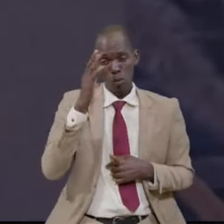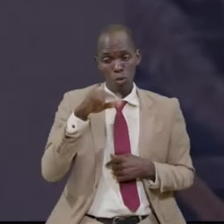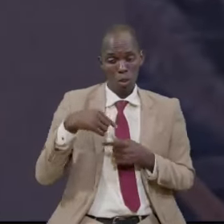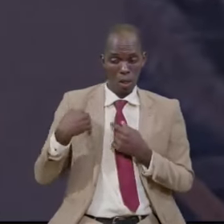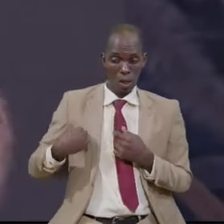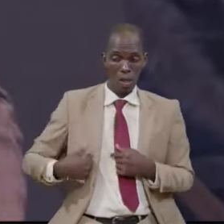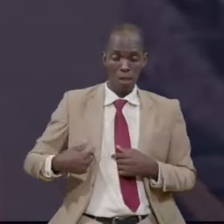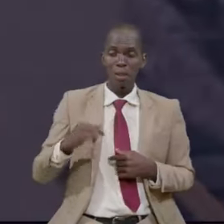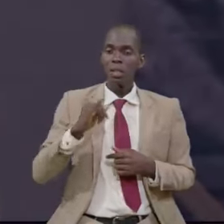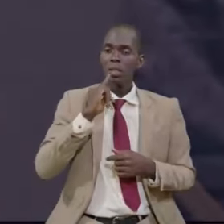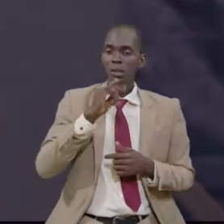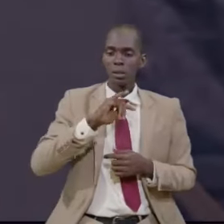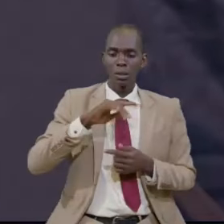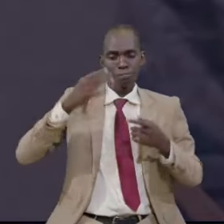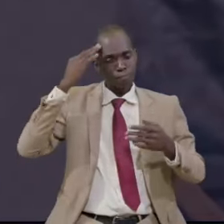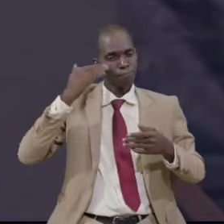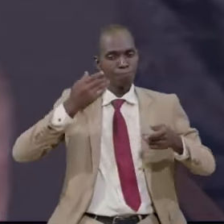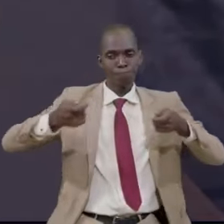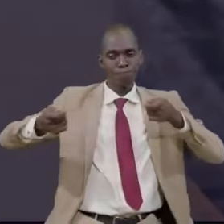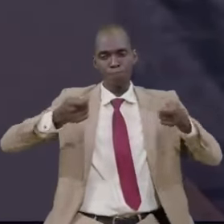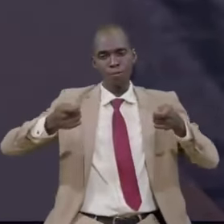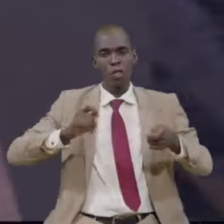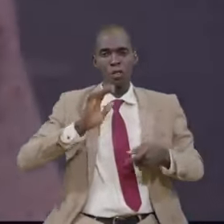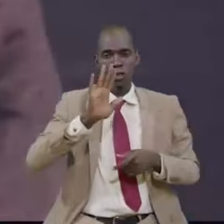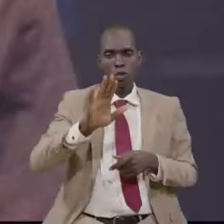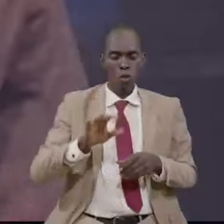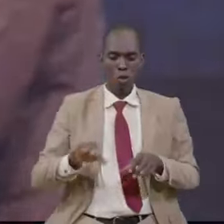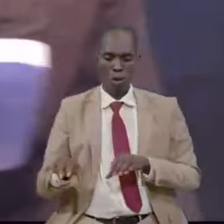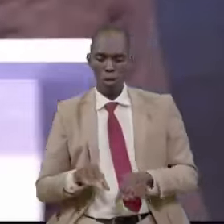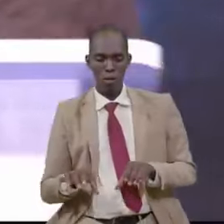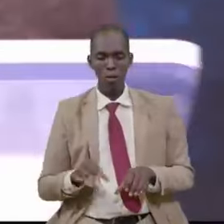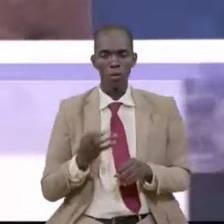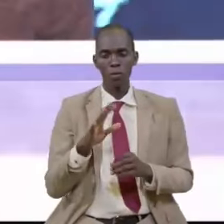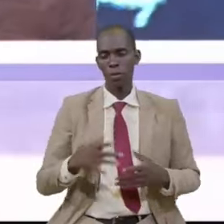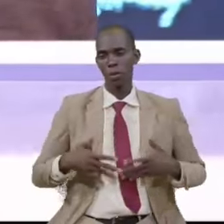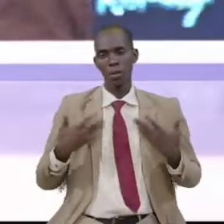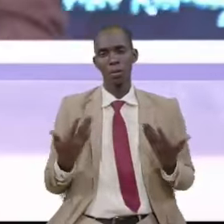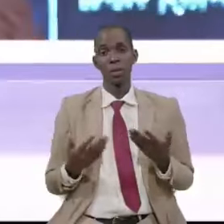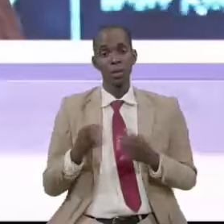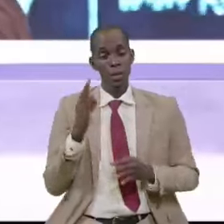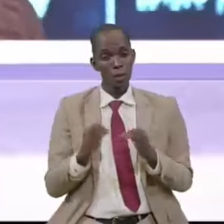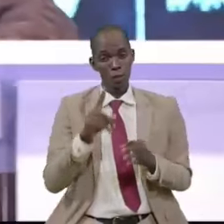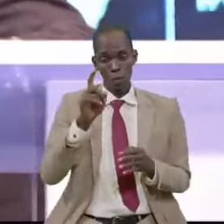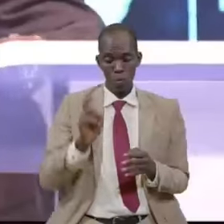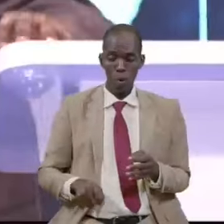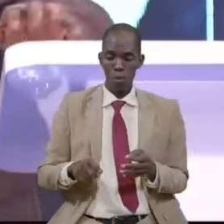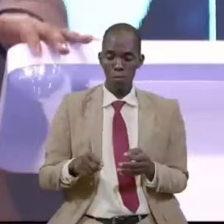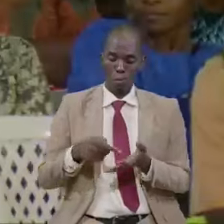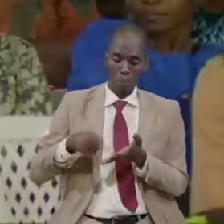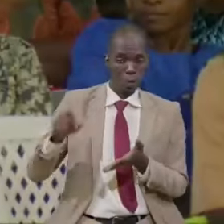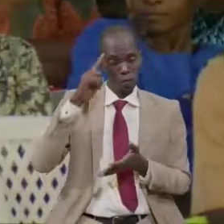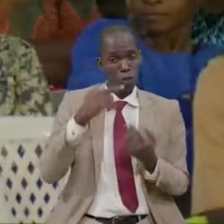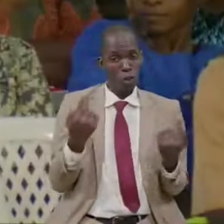and action in your life. If you were to do that and take out that heart and have